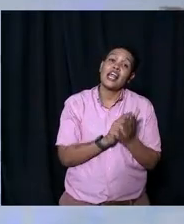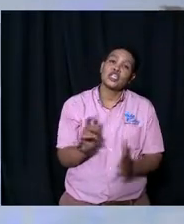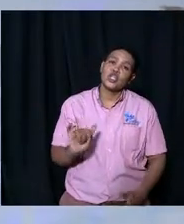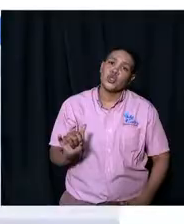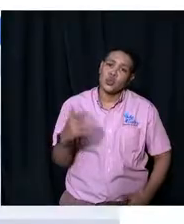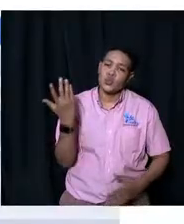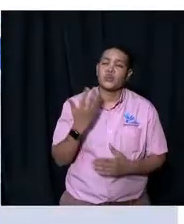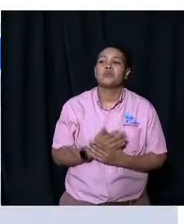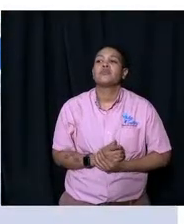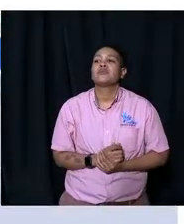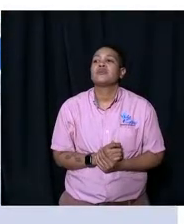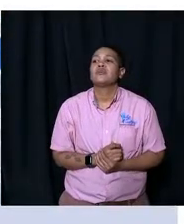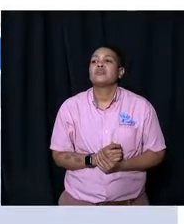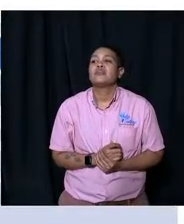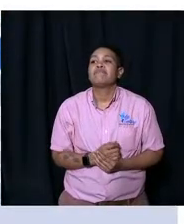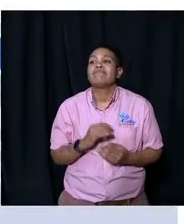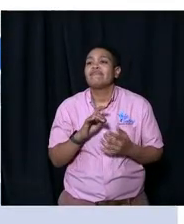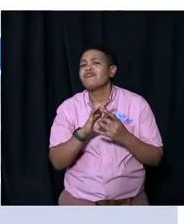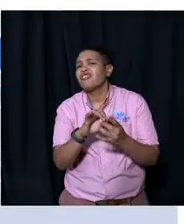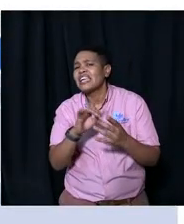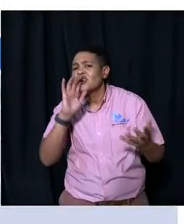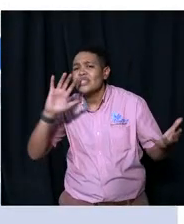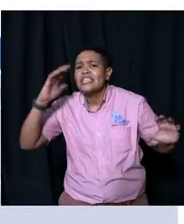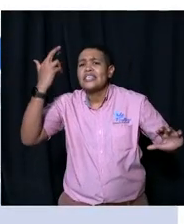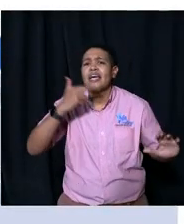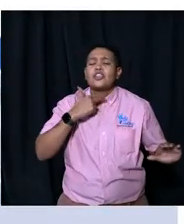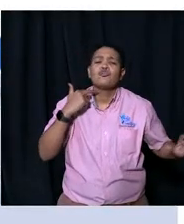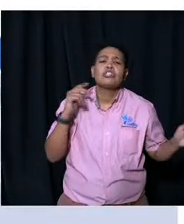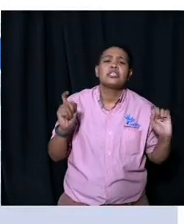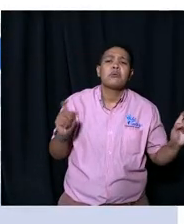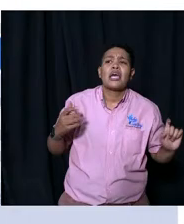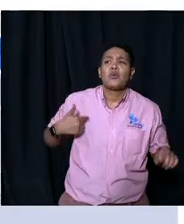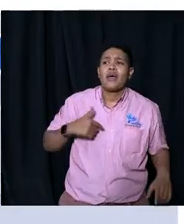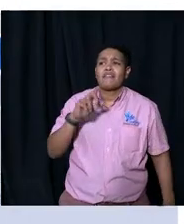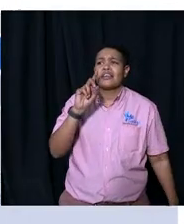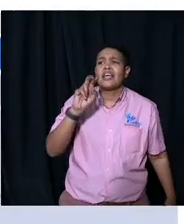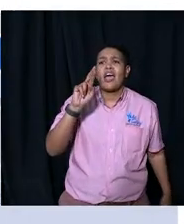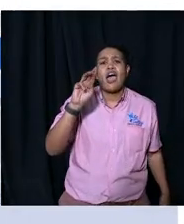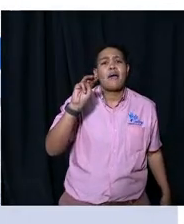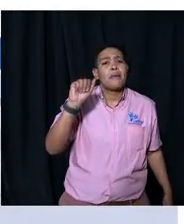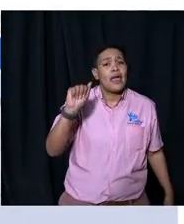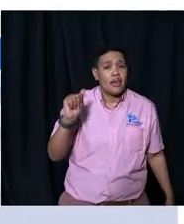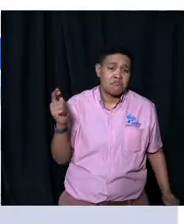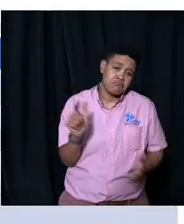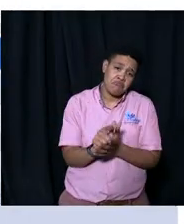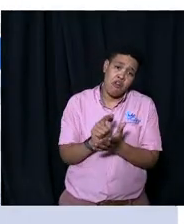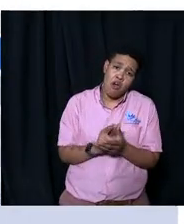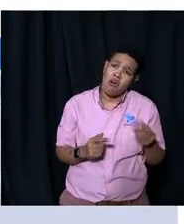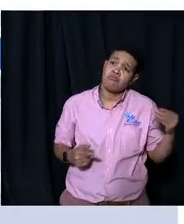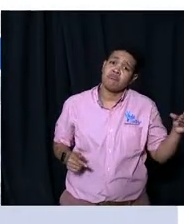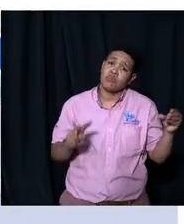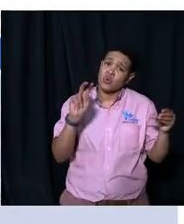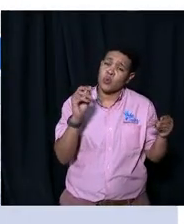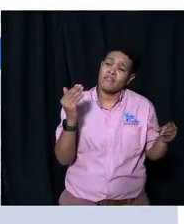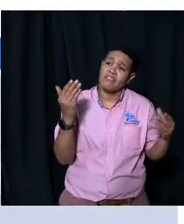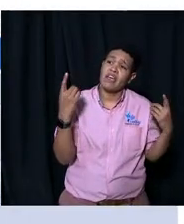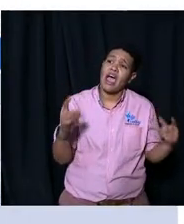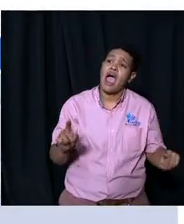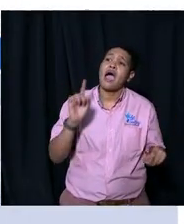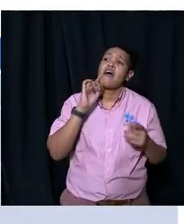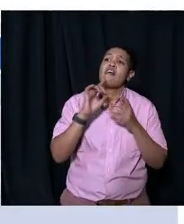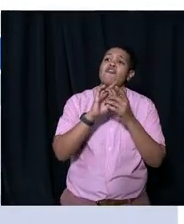well. In terms of disaster risk management, there is a Disaster Risk Management Act 2015. In terms